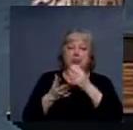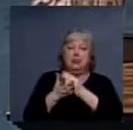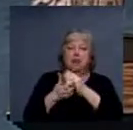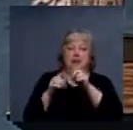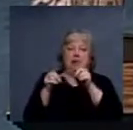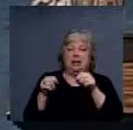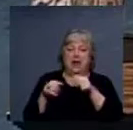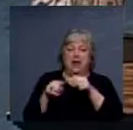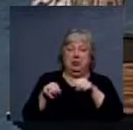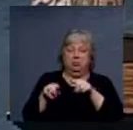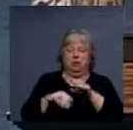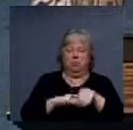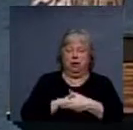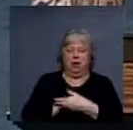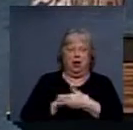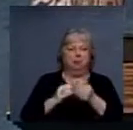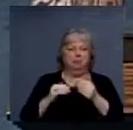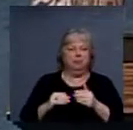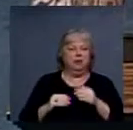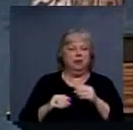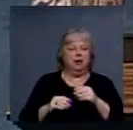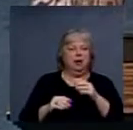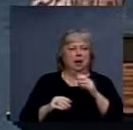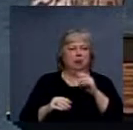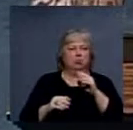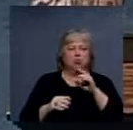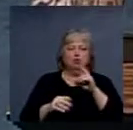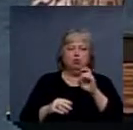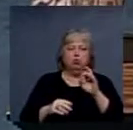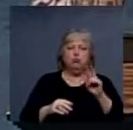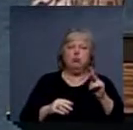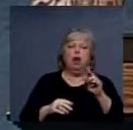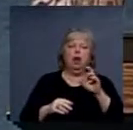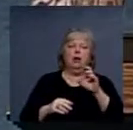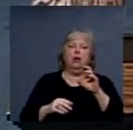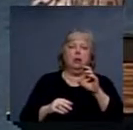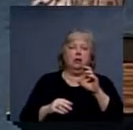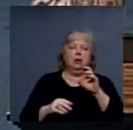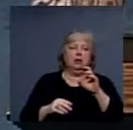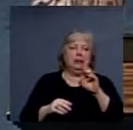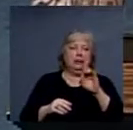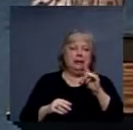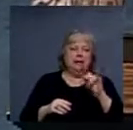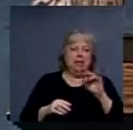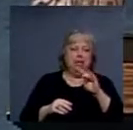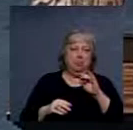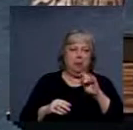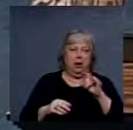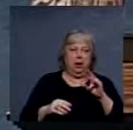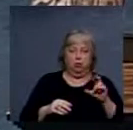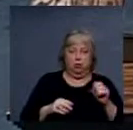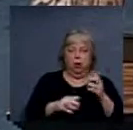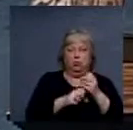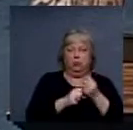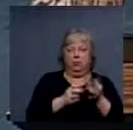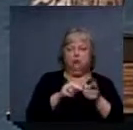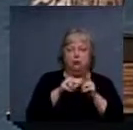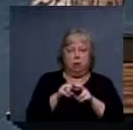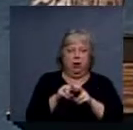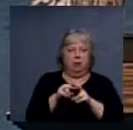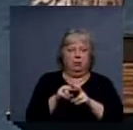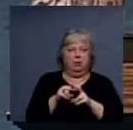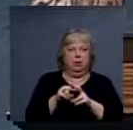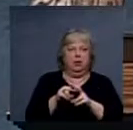Rock Region Metro Chief Executive Officer. Bus drivers received a pay raise. Phone staff and dispatch, they have